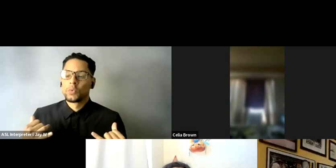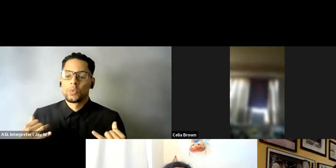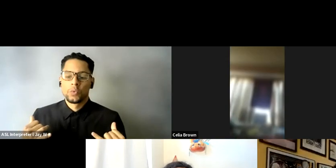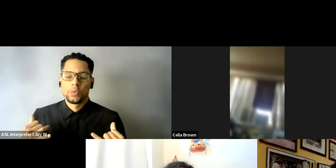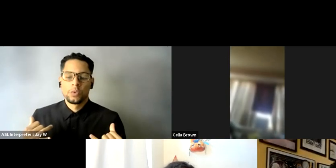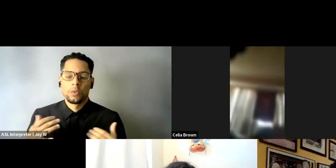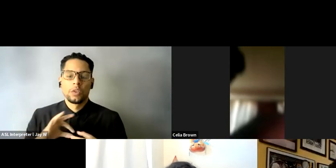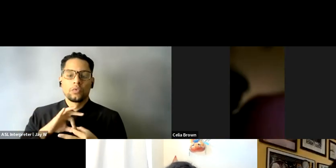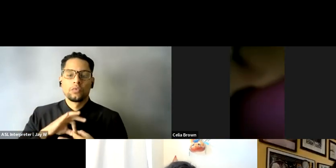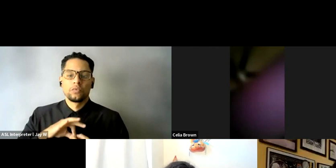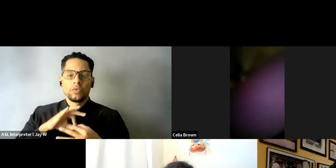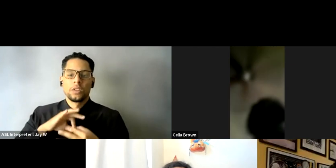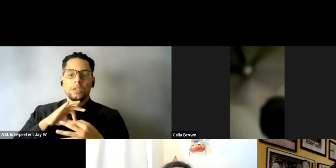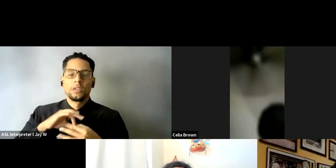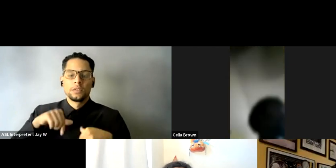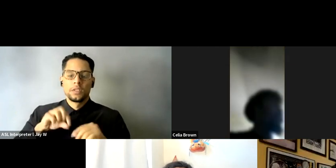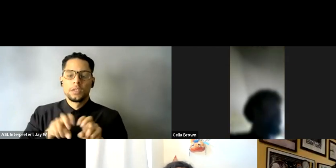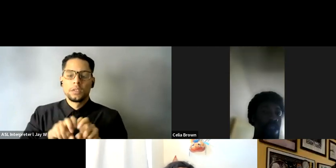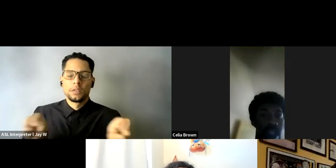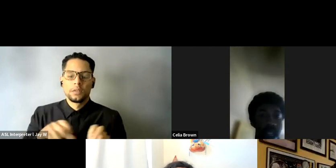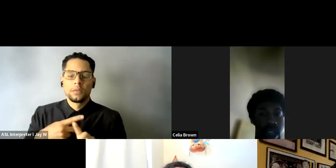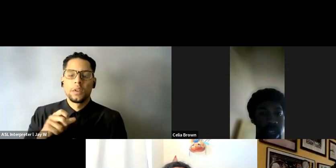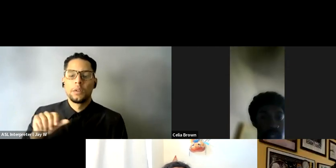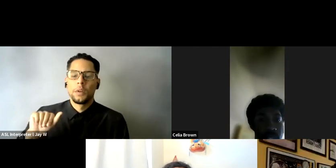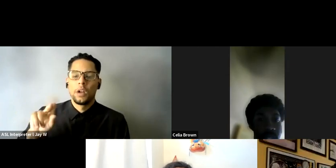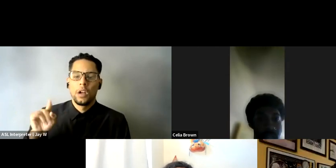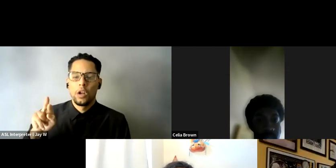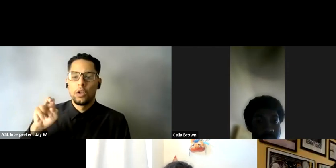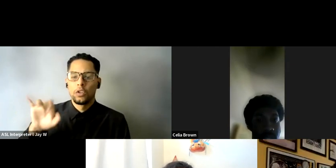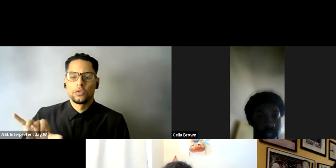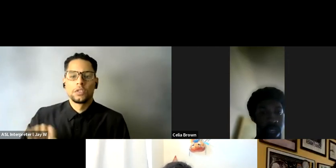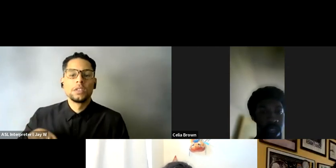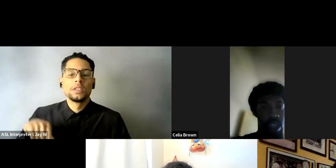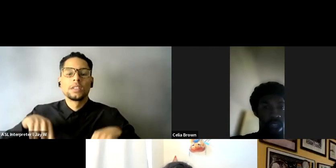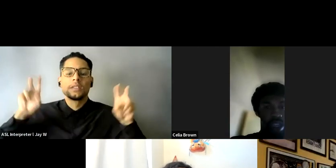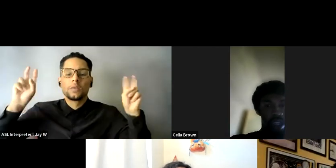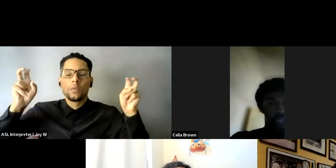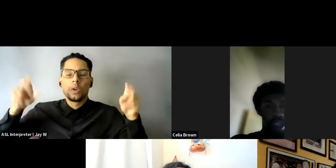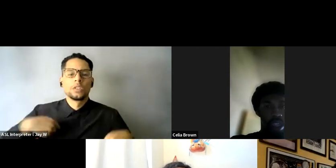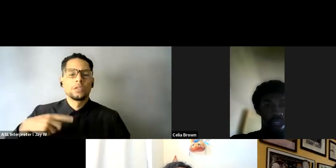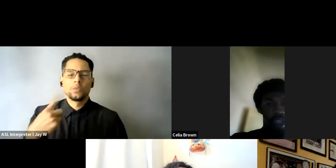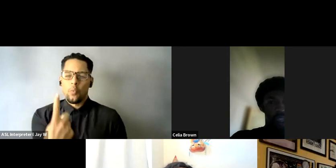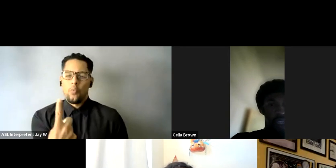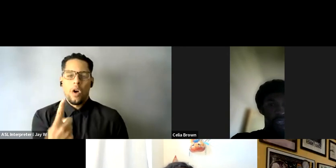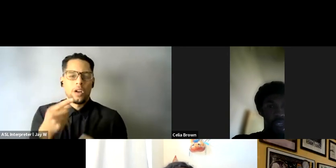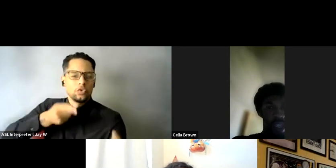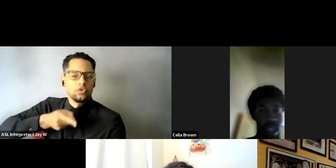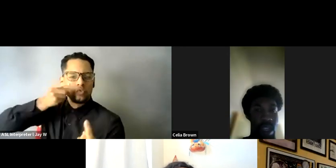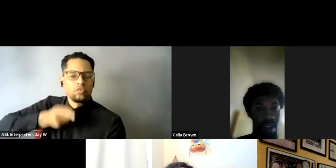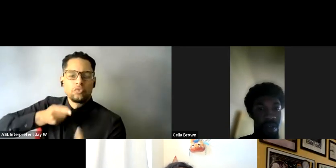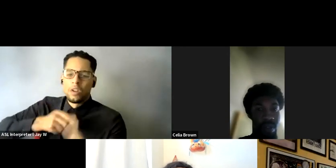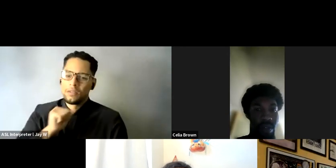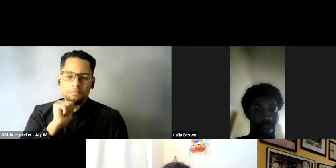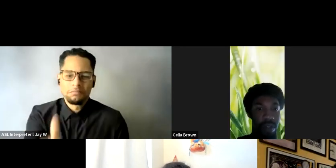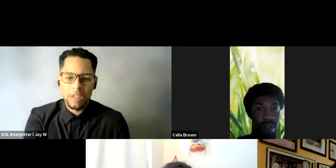start off with a quote by Audre Lorde, which is, "There is no such thing as a single issue struggle because we do not lead